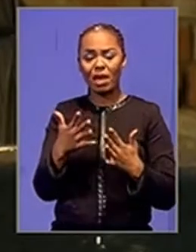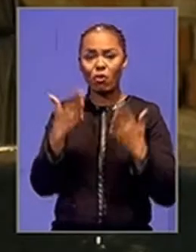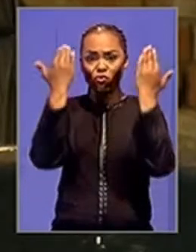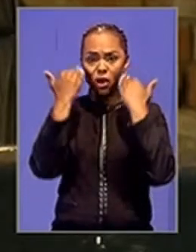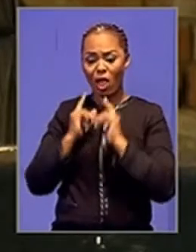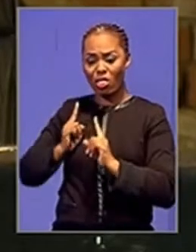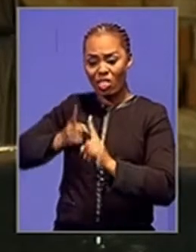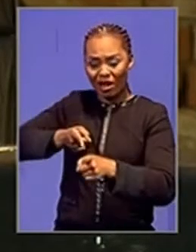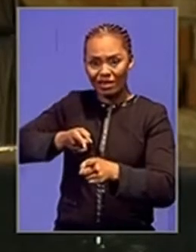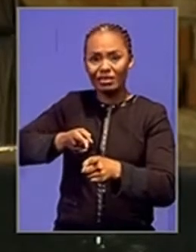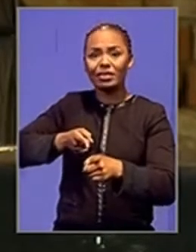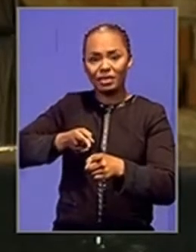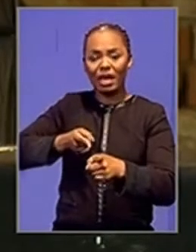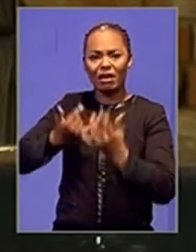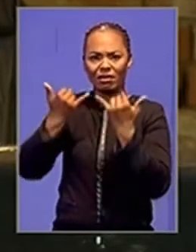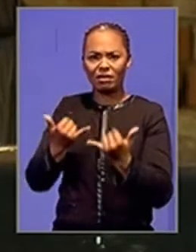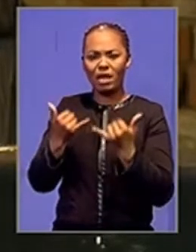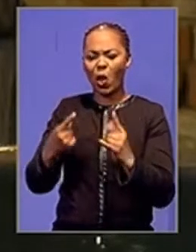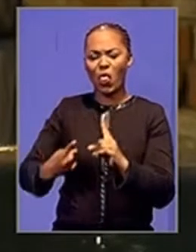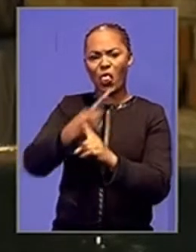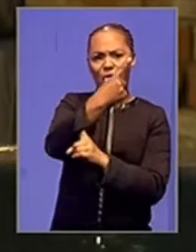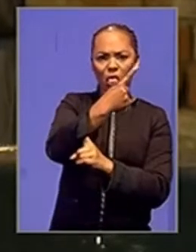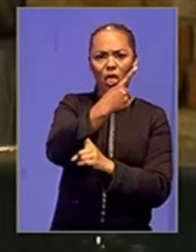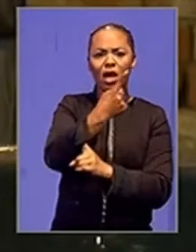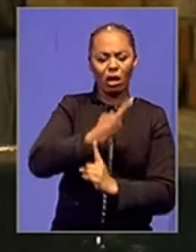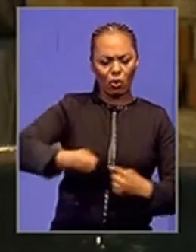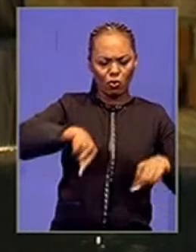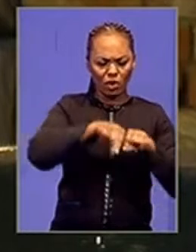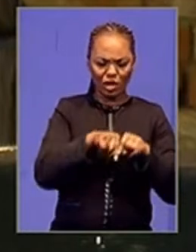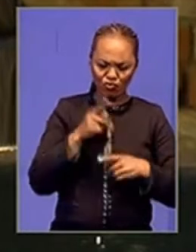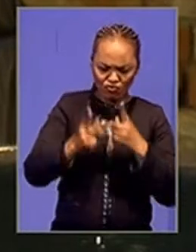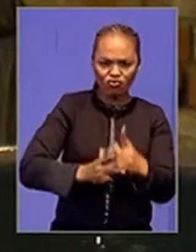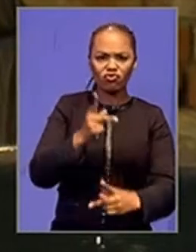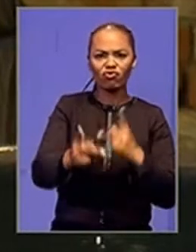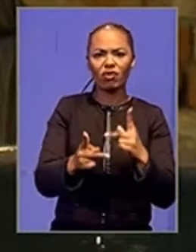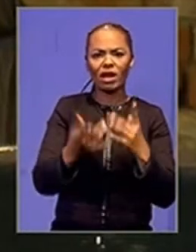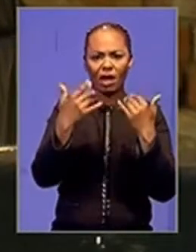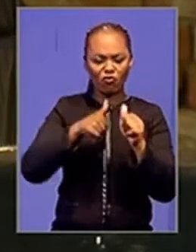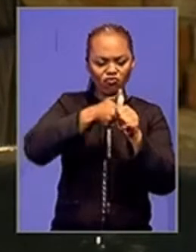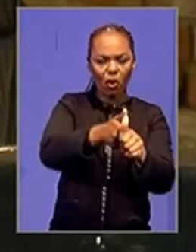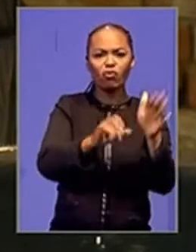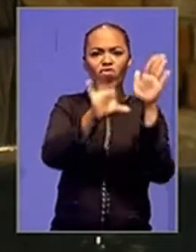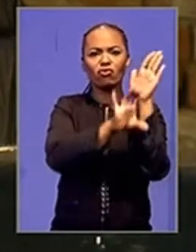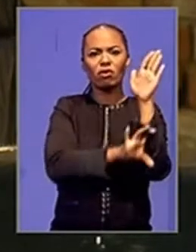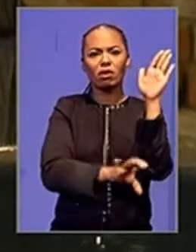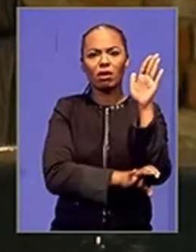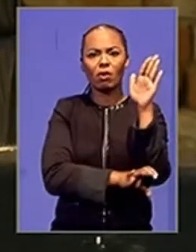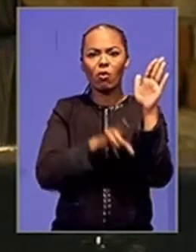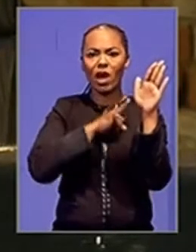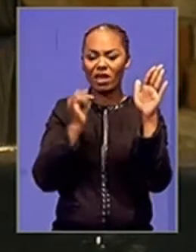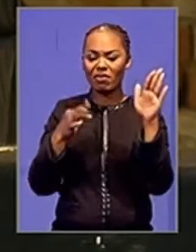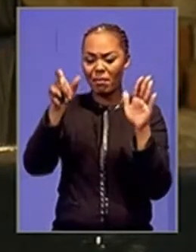order has the potential to precipitate a constitutional crisis. If